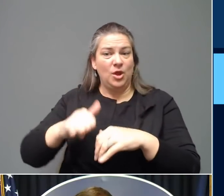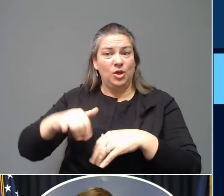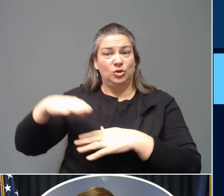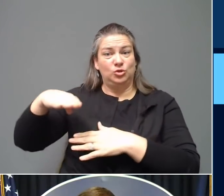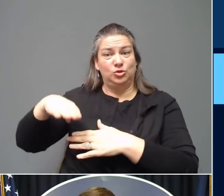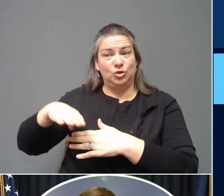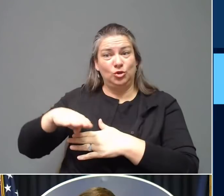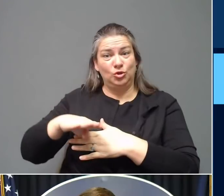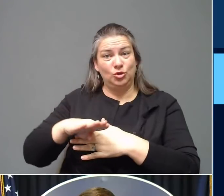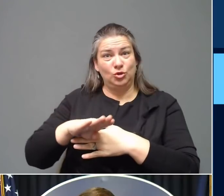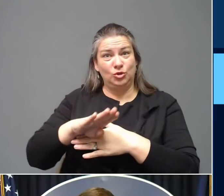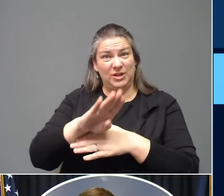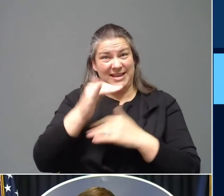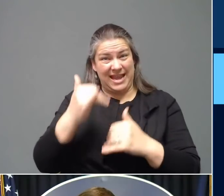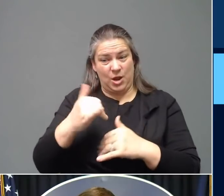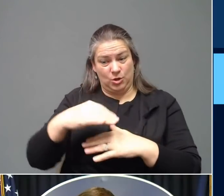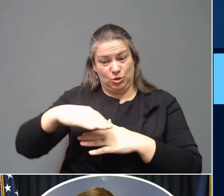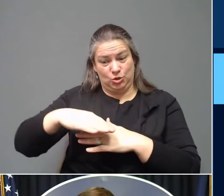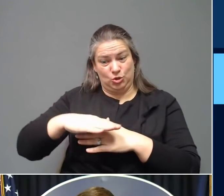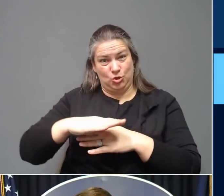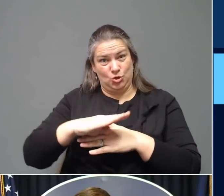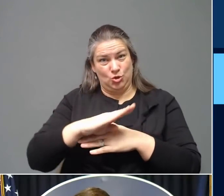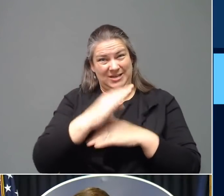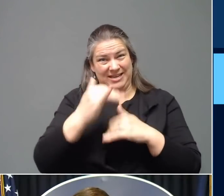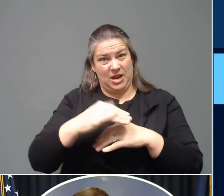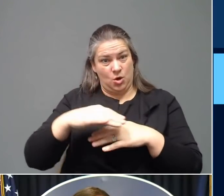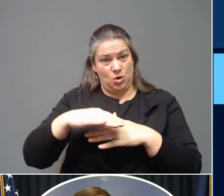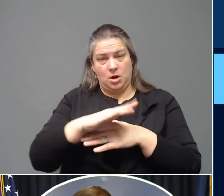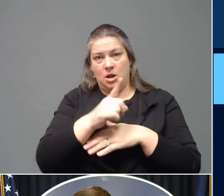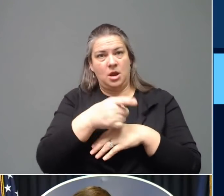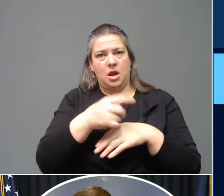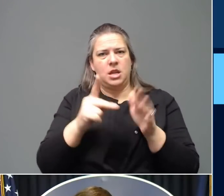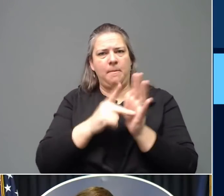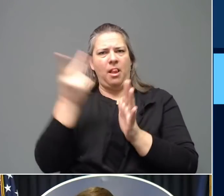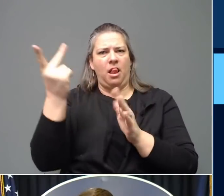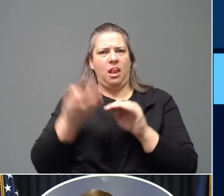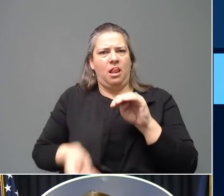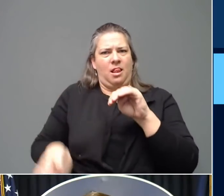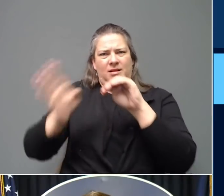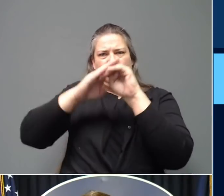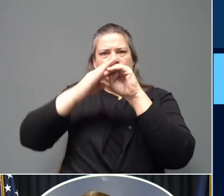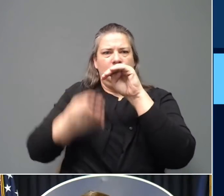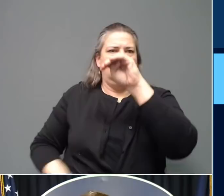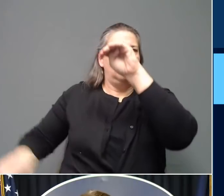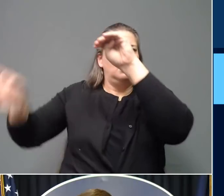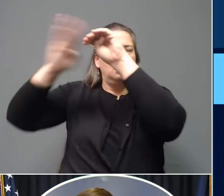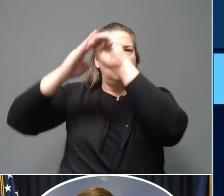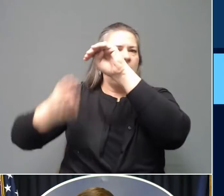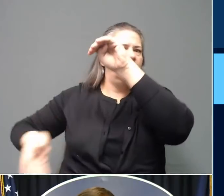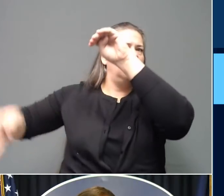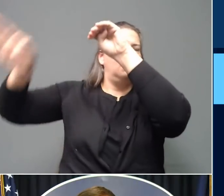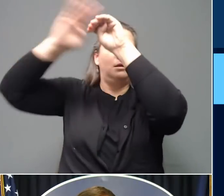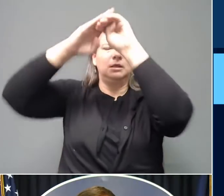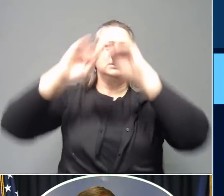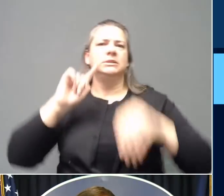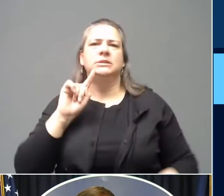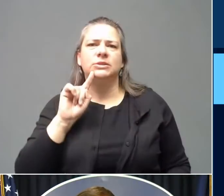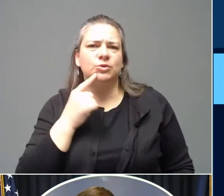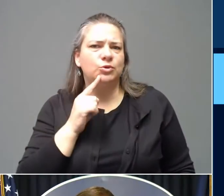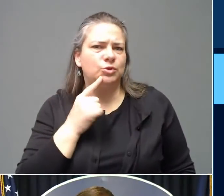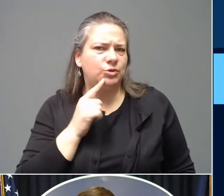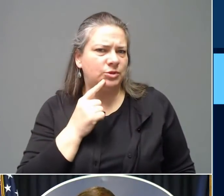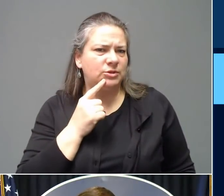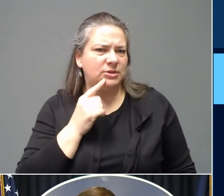twice the rate, the seriousness of the previous surges that